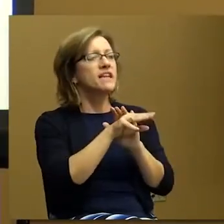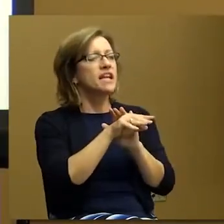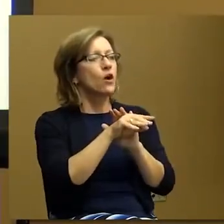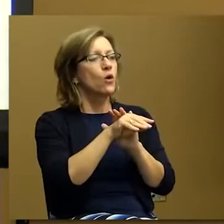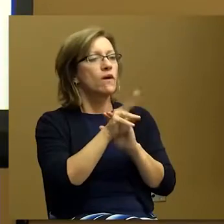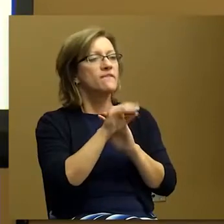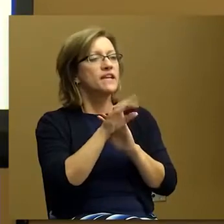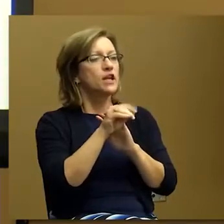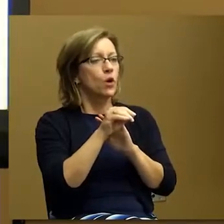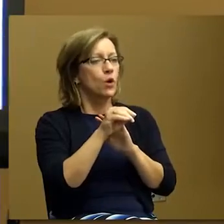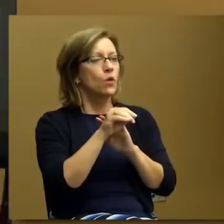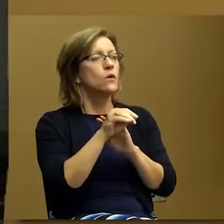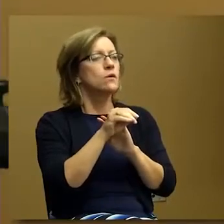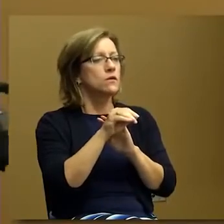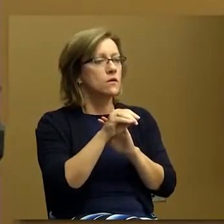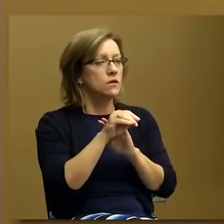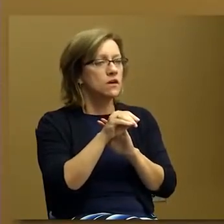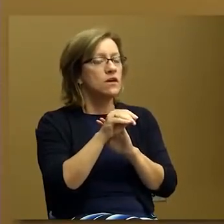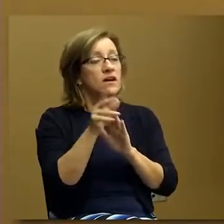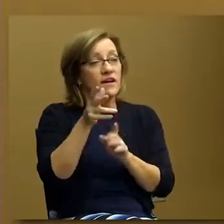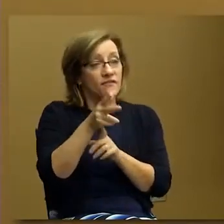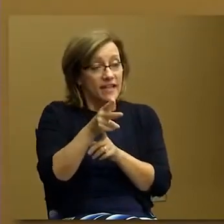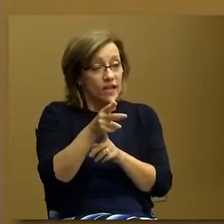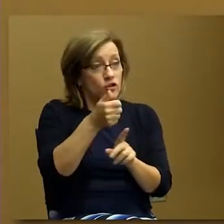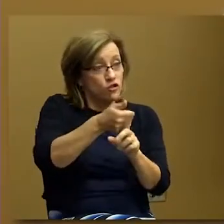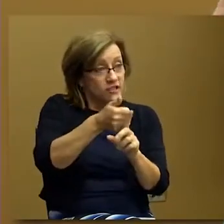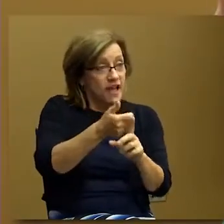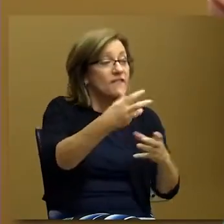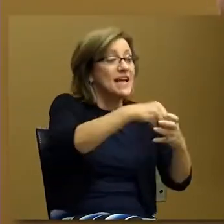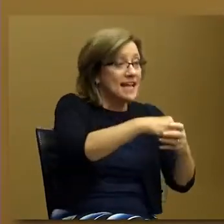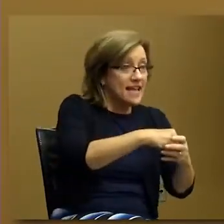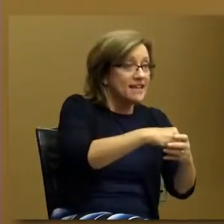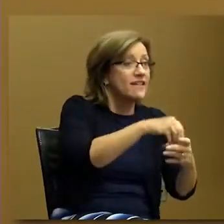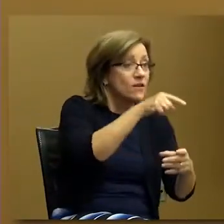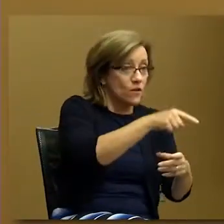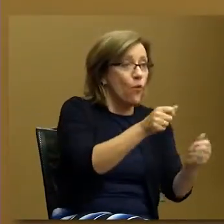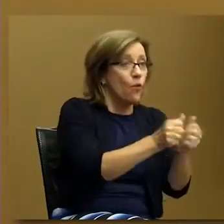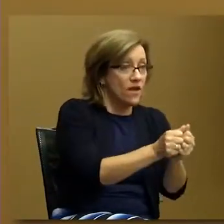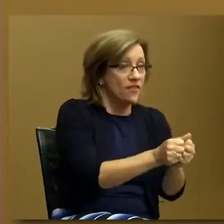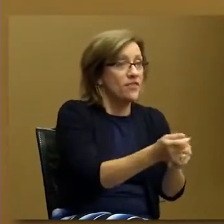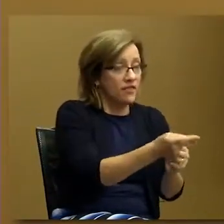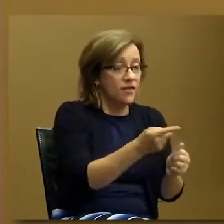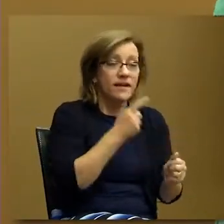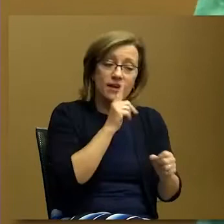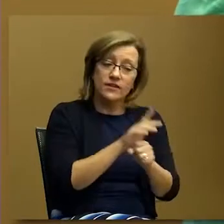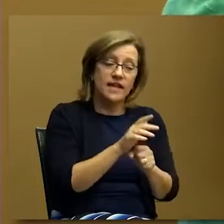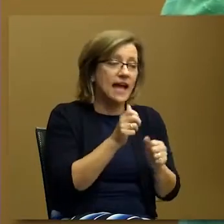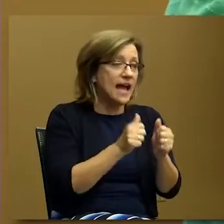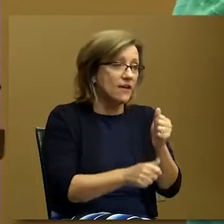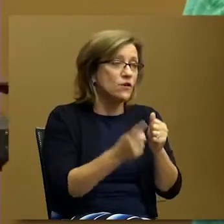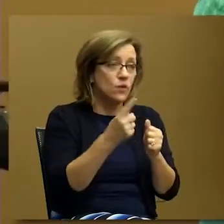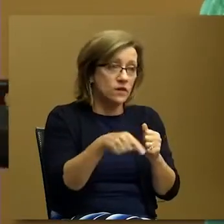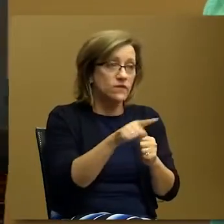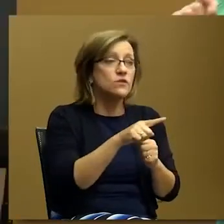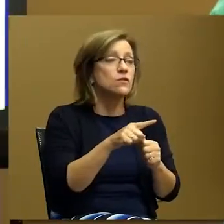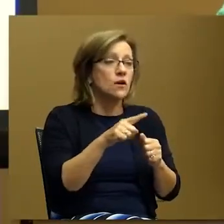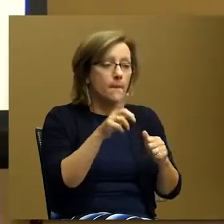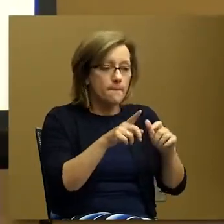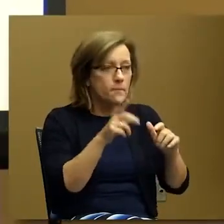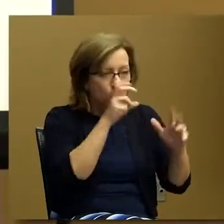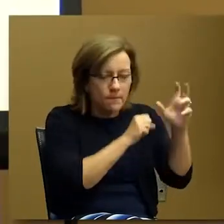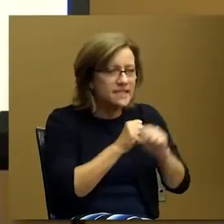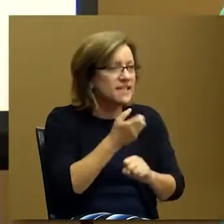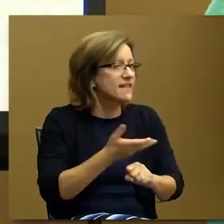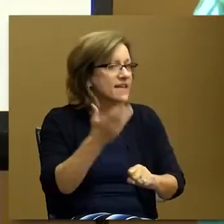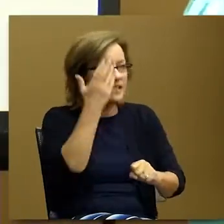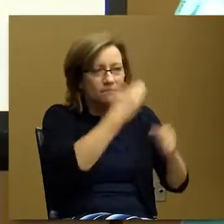And you videotape yourself in these things, because I guarantee you, each and every one of you are missing things. You're missing